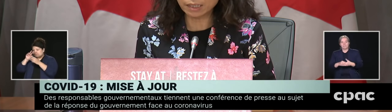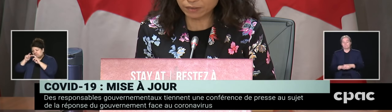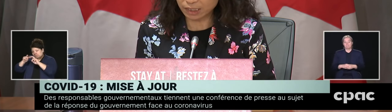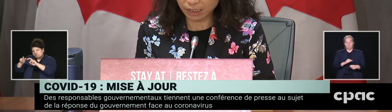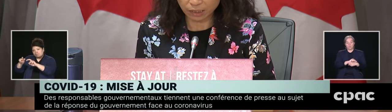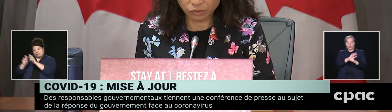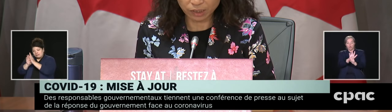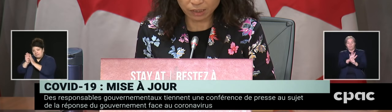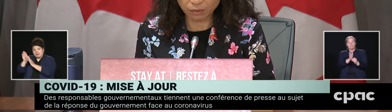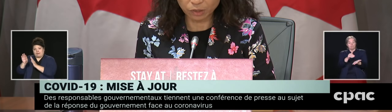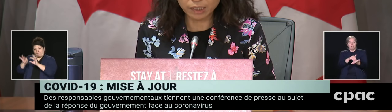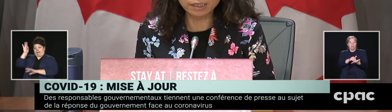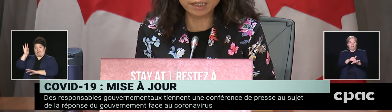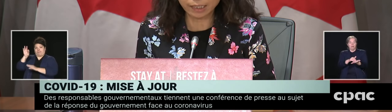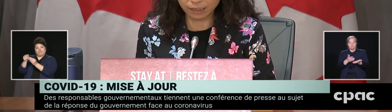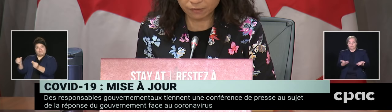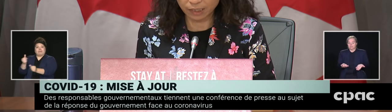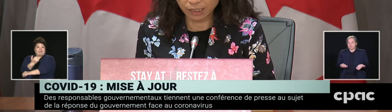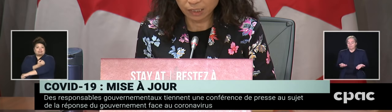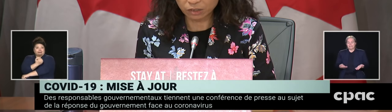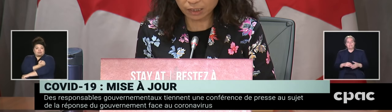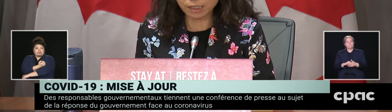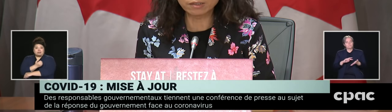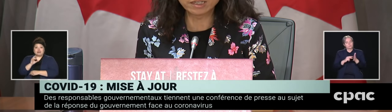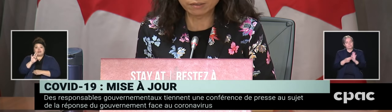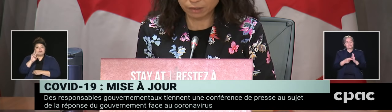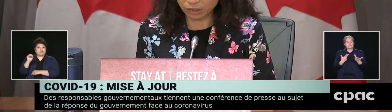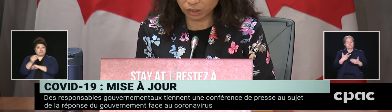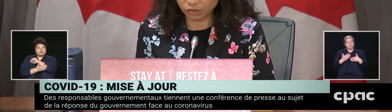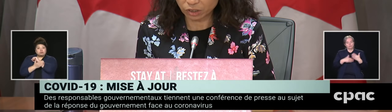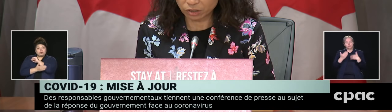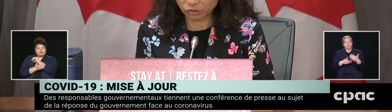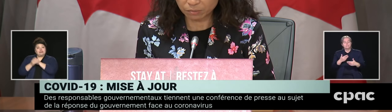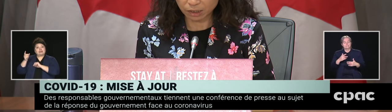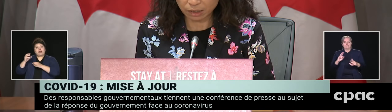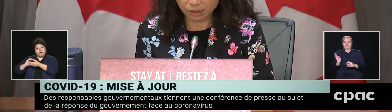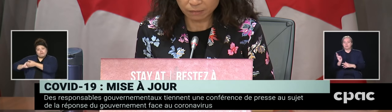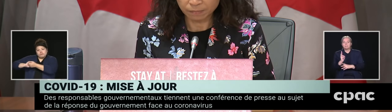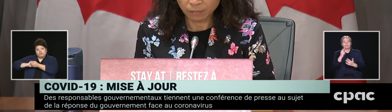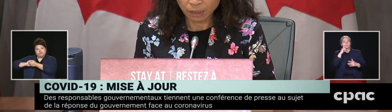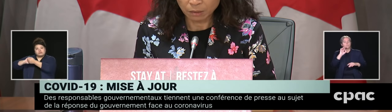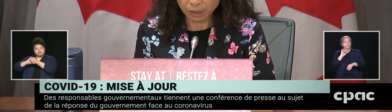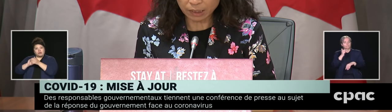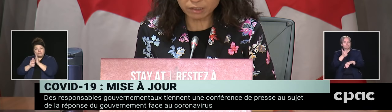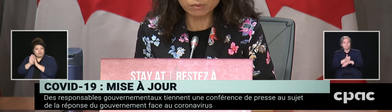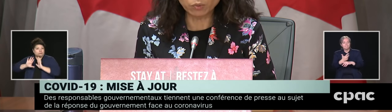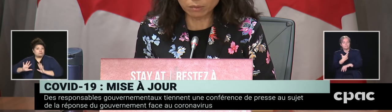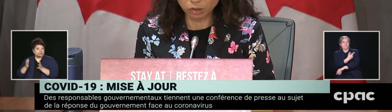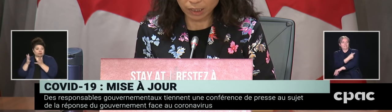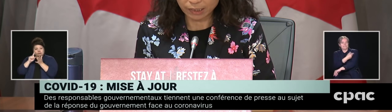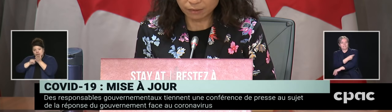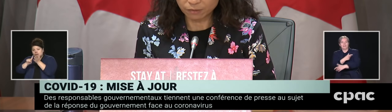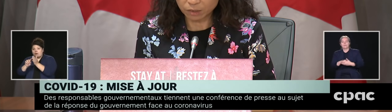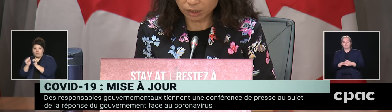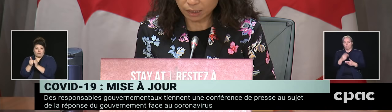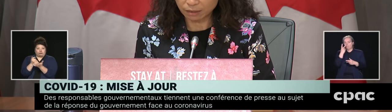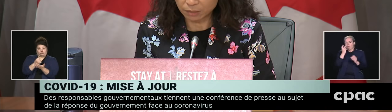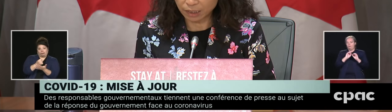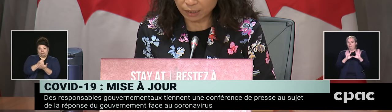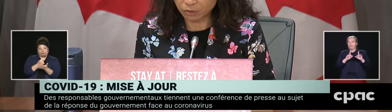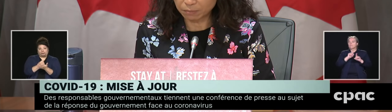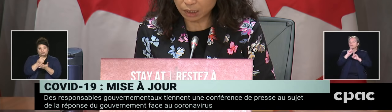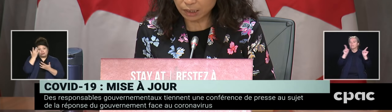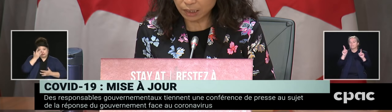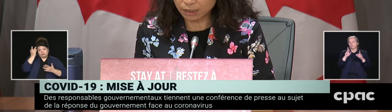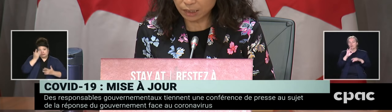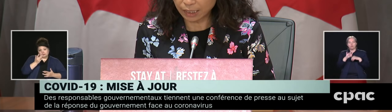over 70 countries are working collectively to accelerate research on treatments. But there is one more lesson from Dr. Hillman